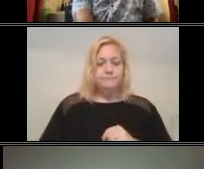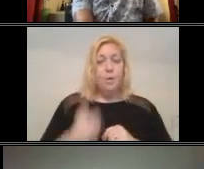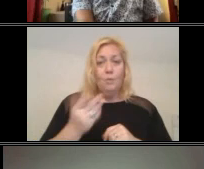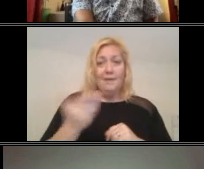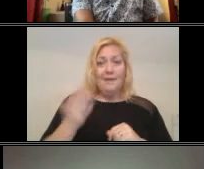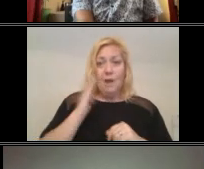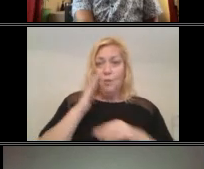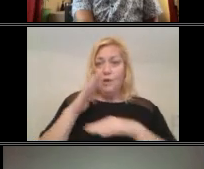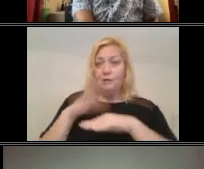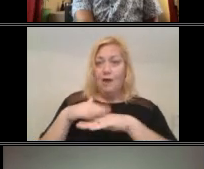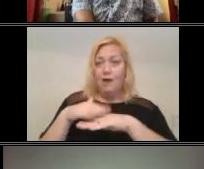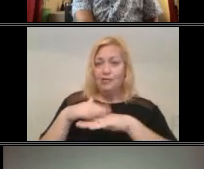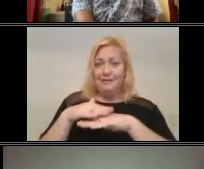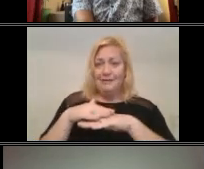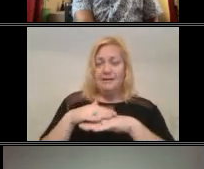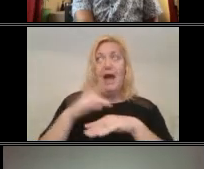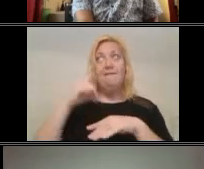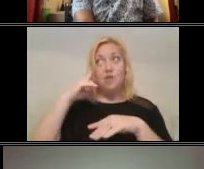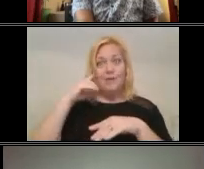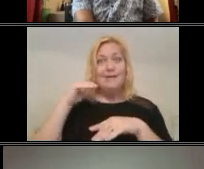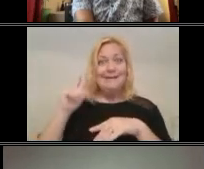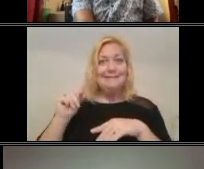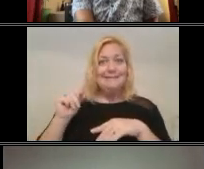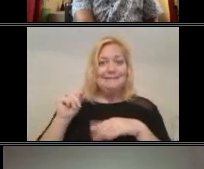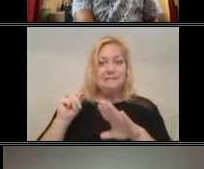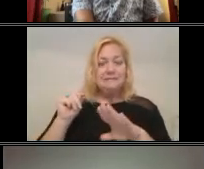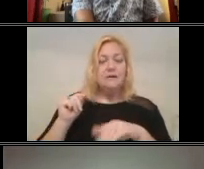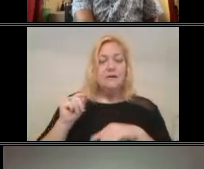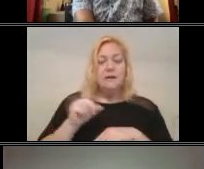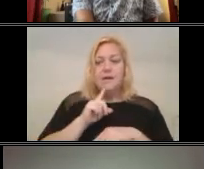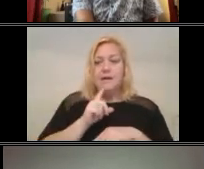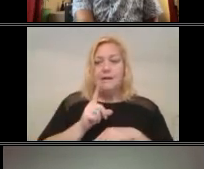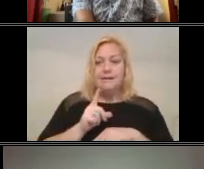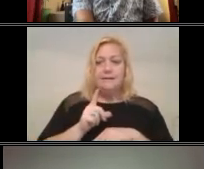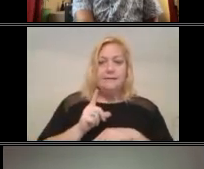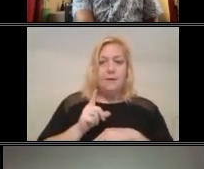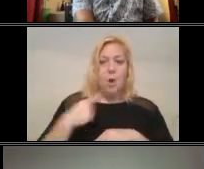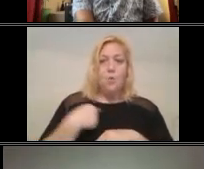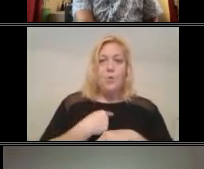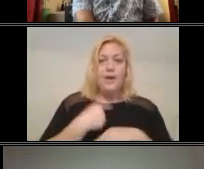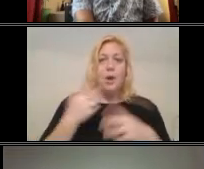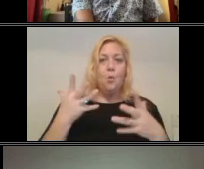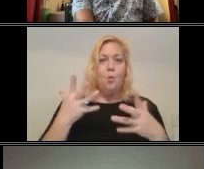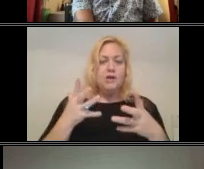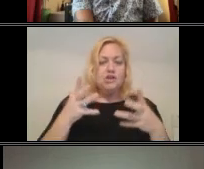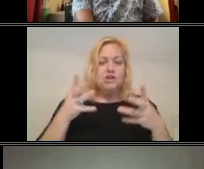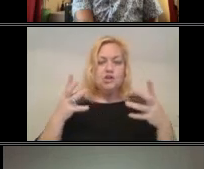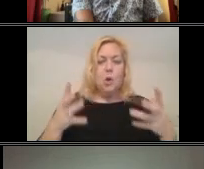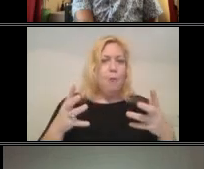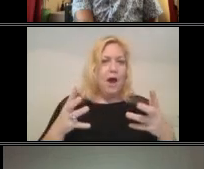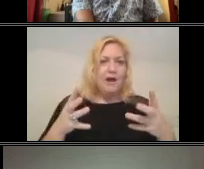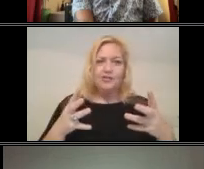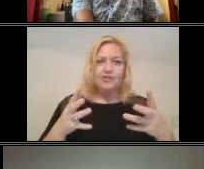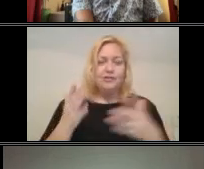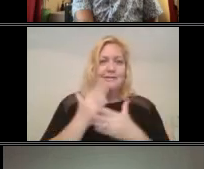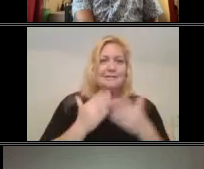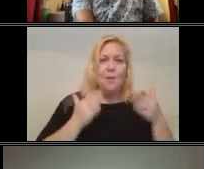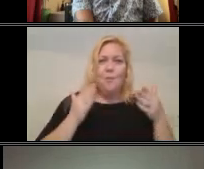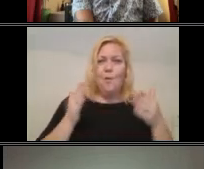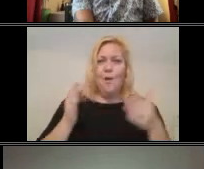heard, I think I've heard it, is, that we want so much in some ways